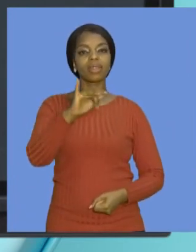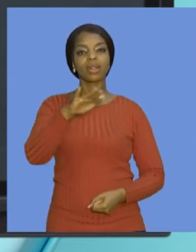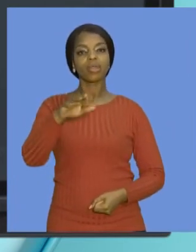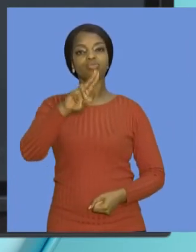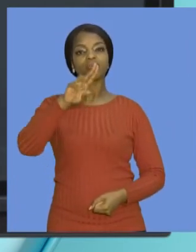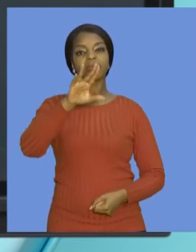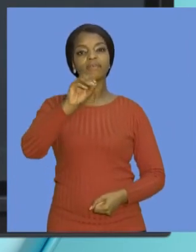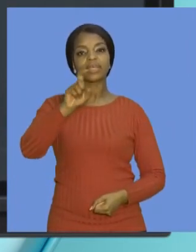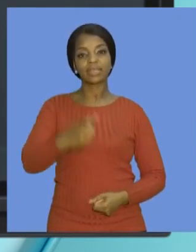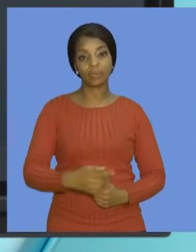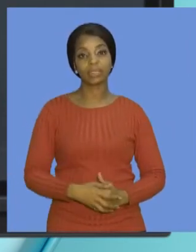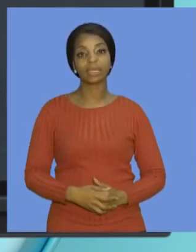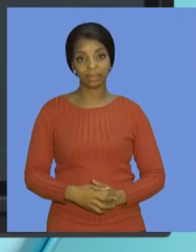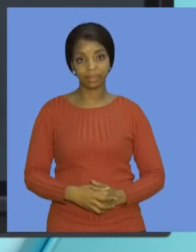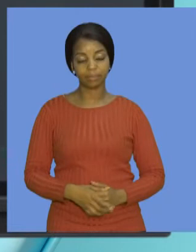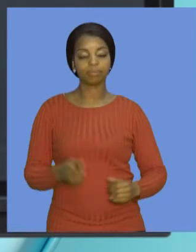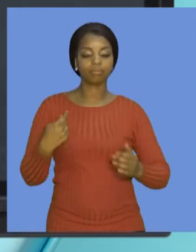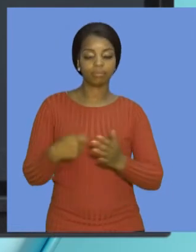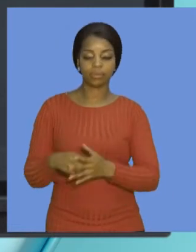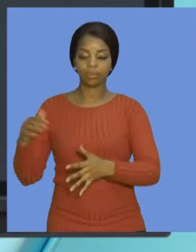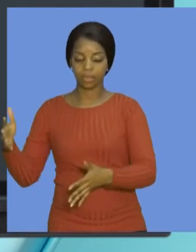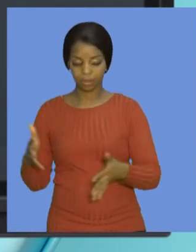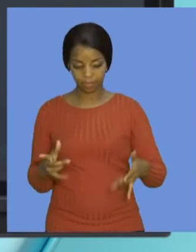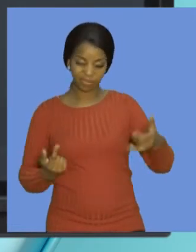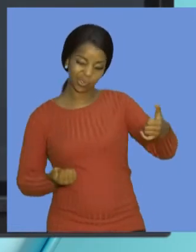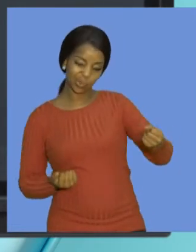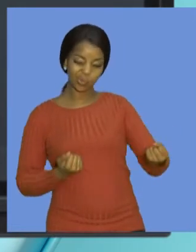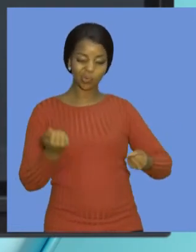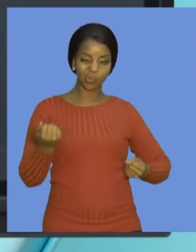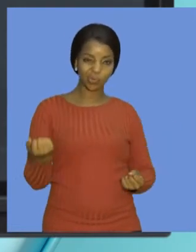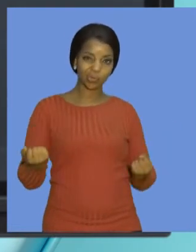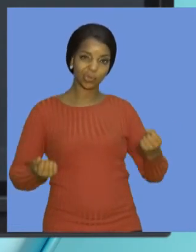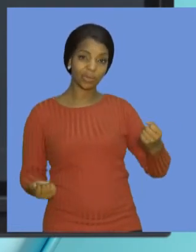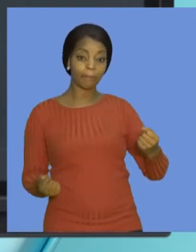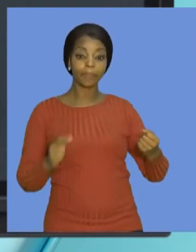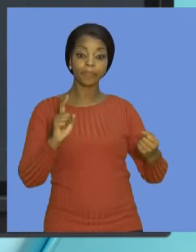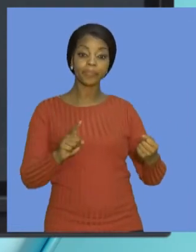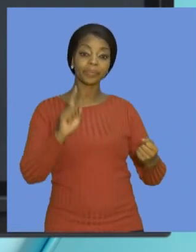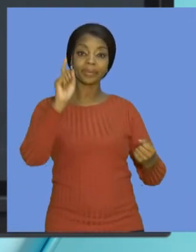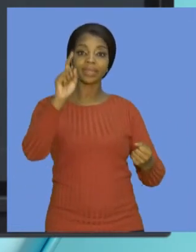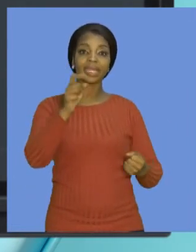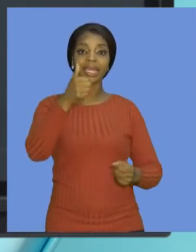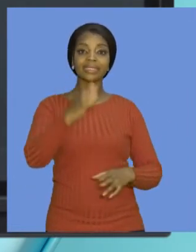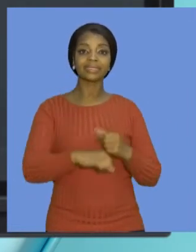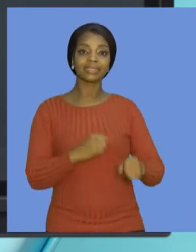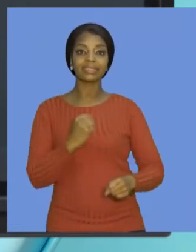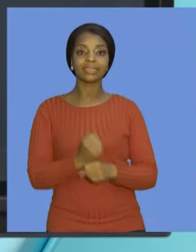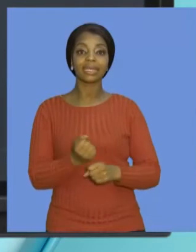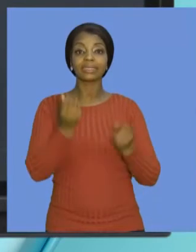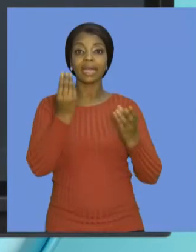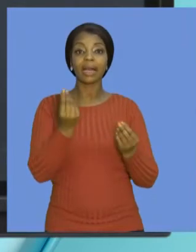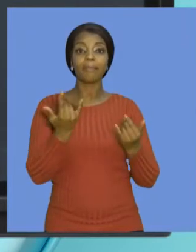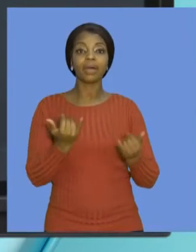1,250,000. After 6 years, the truck is now worth way less than that. Why? Because there